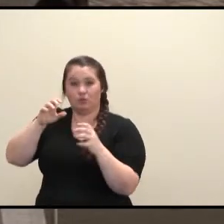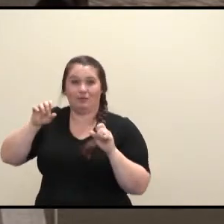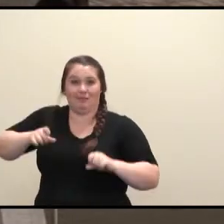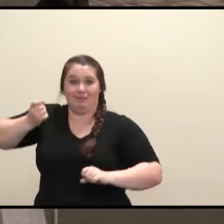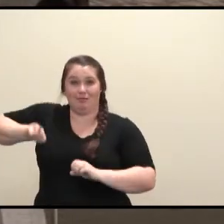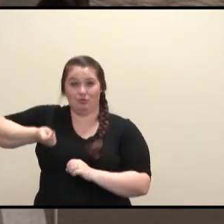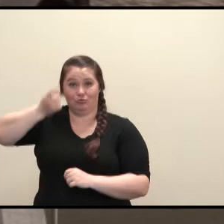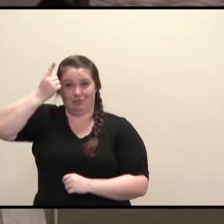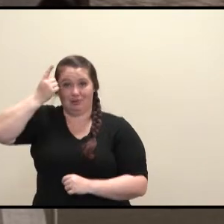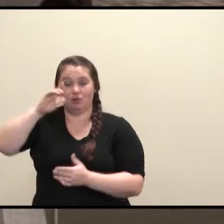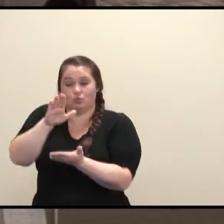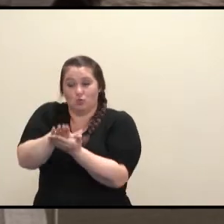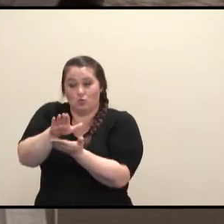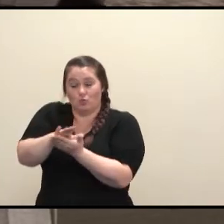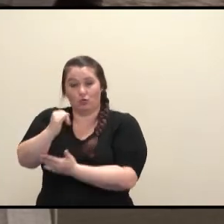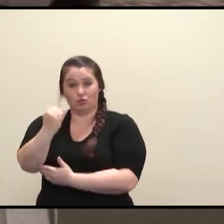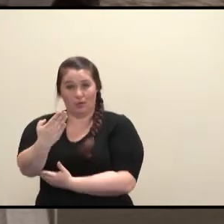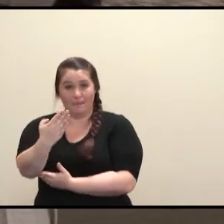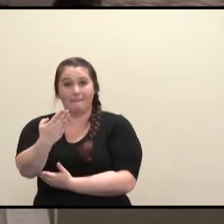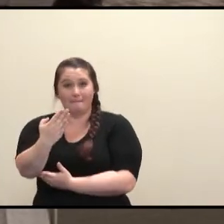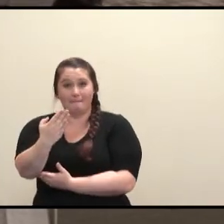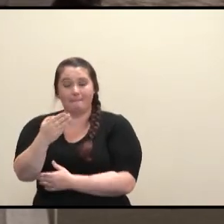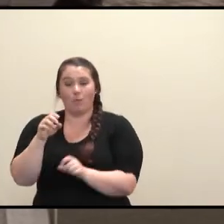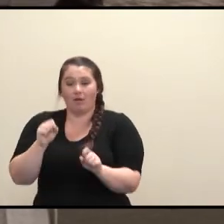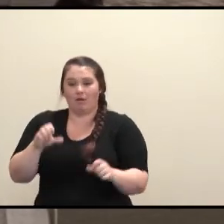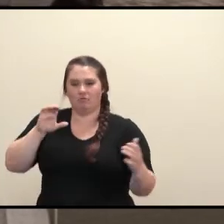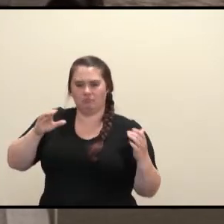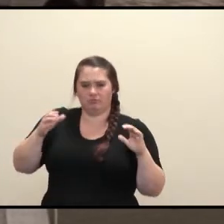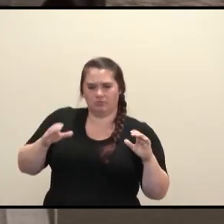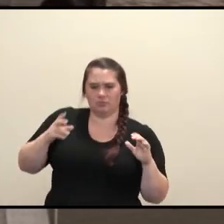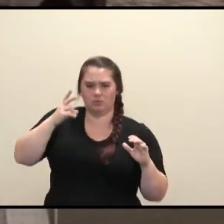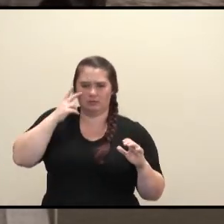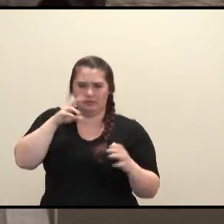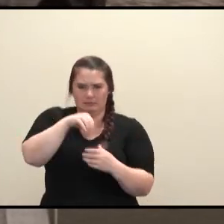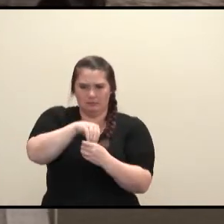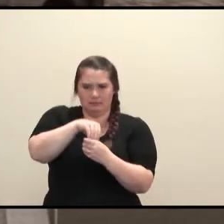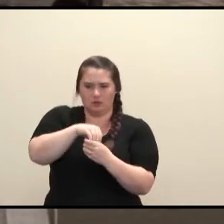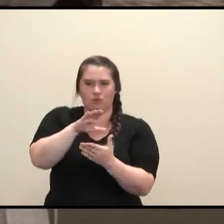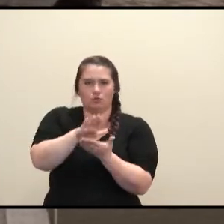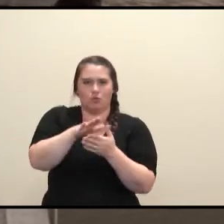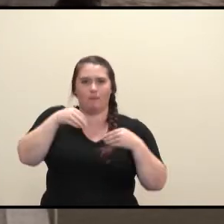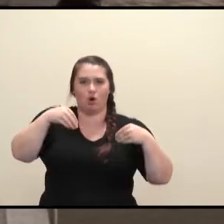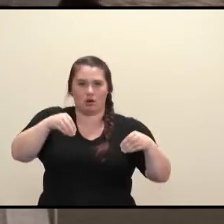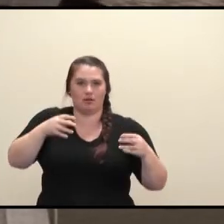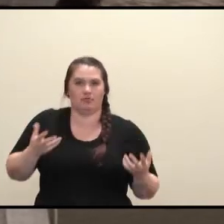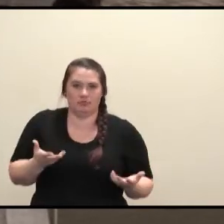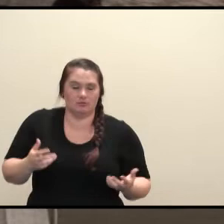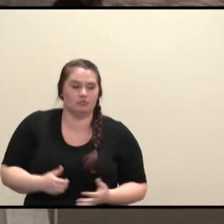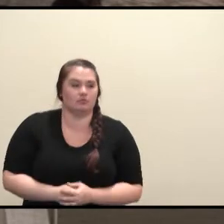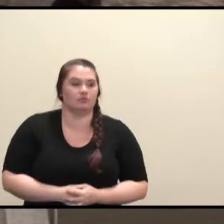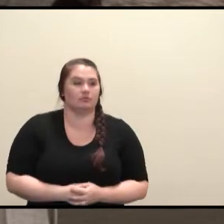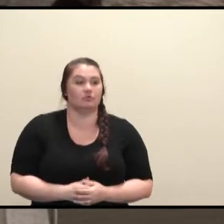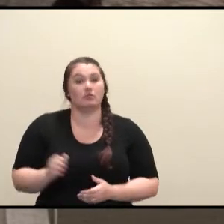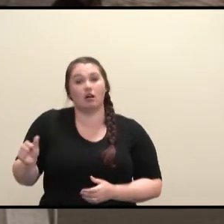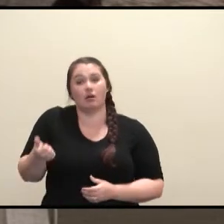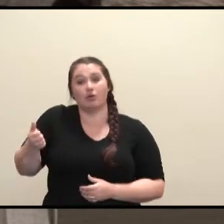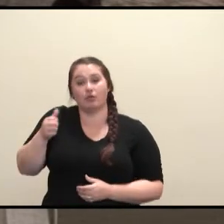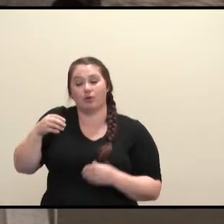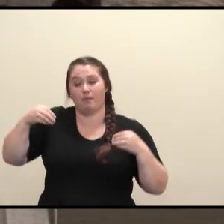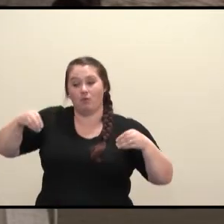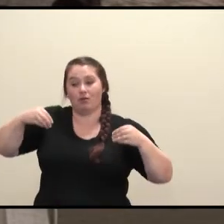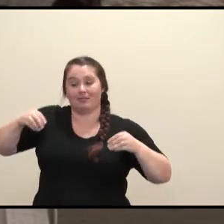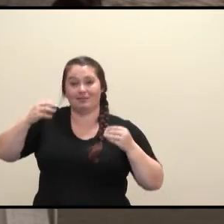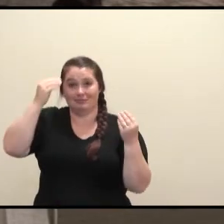really understand school jobs and where they compare within the school market. The other things that we look at for market data is we